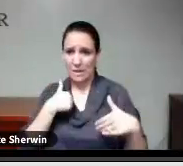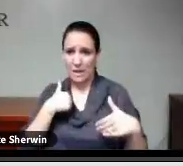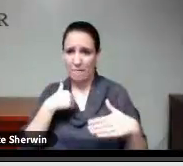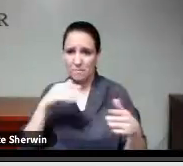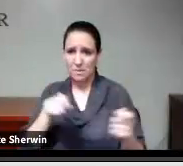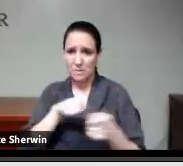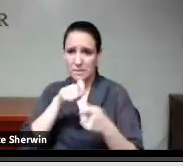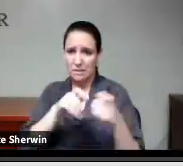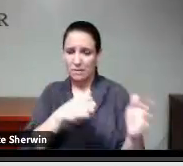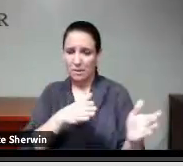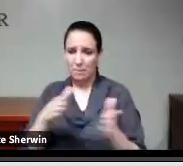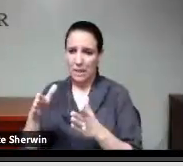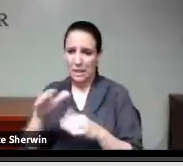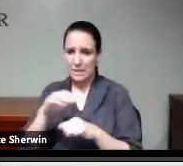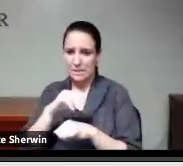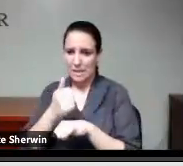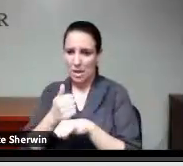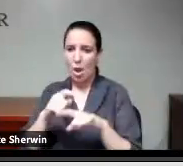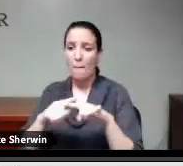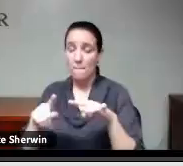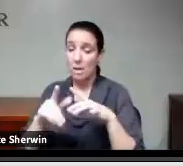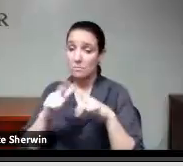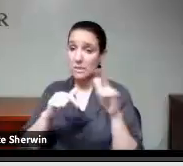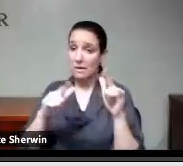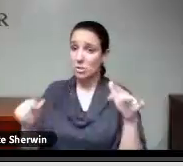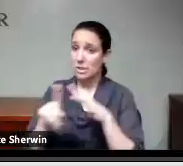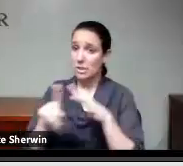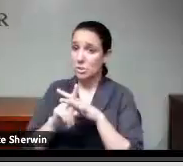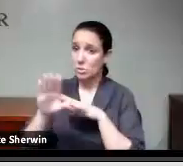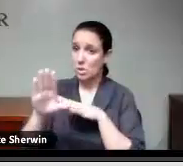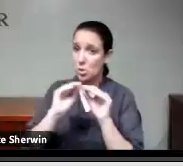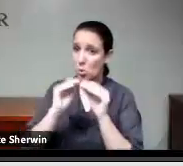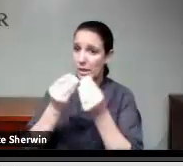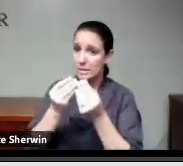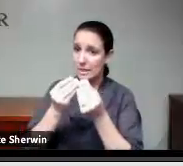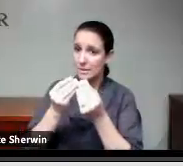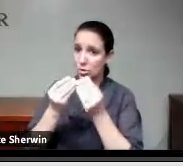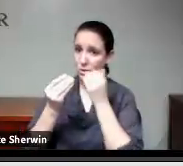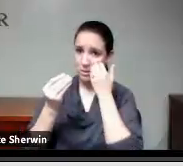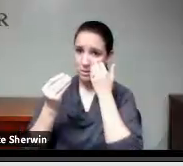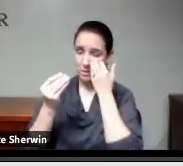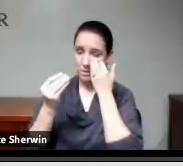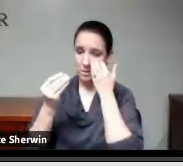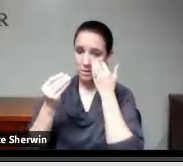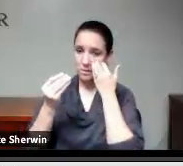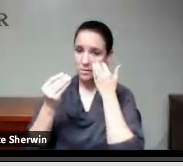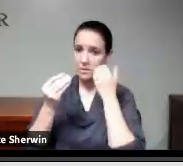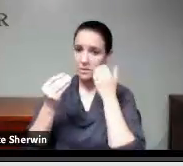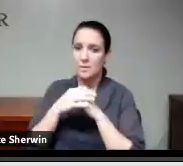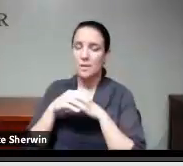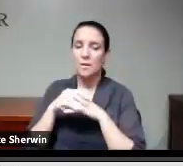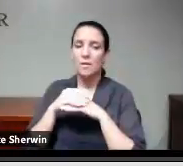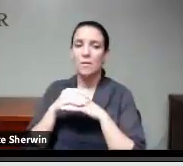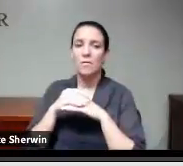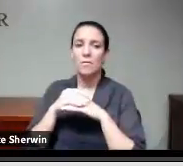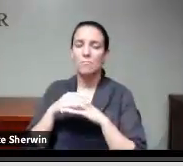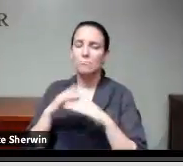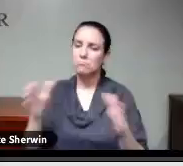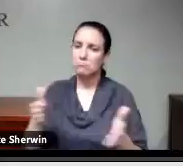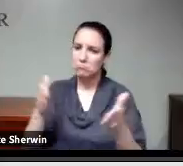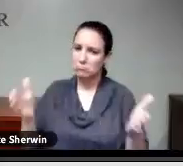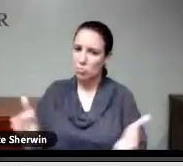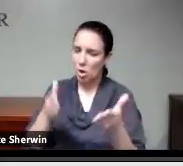plan, but diversity shows up in your organizational strategic plan, what I'd encourage you to do is think about